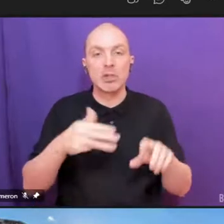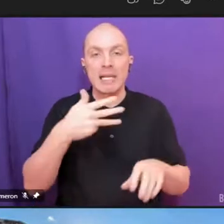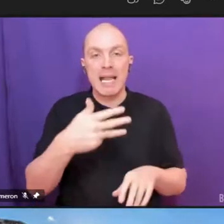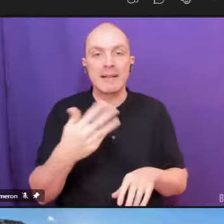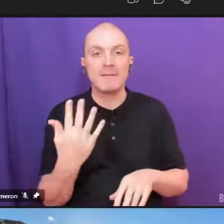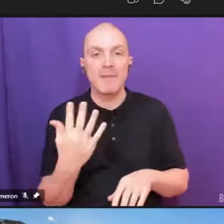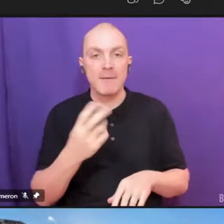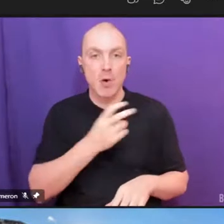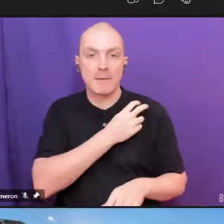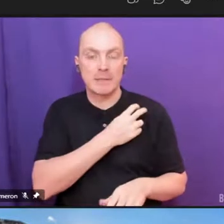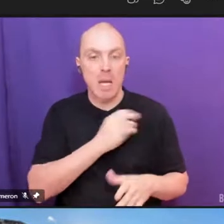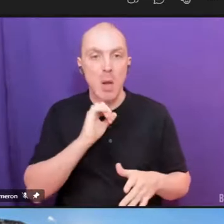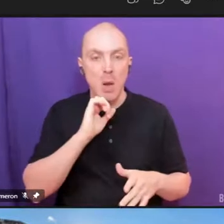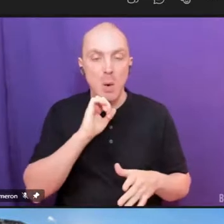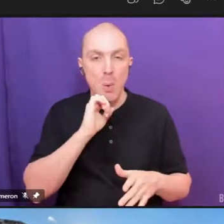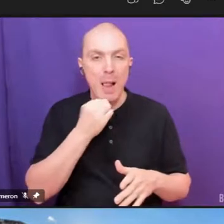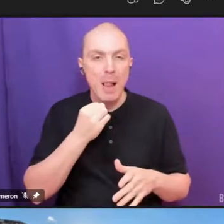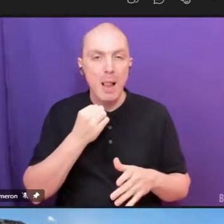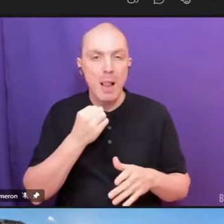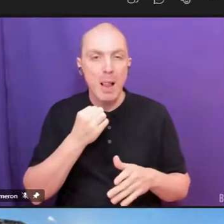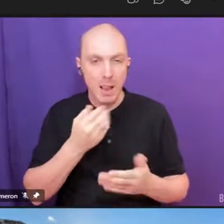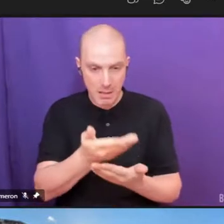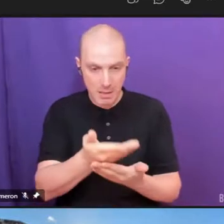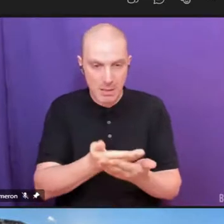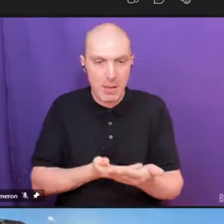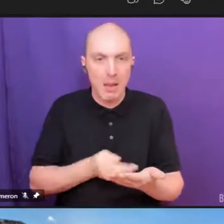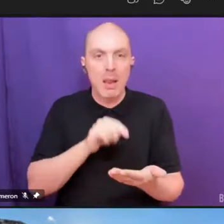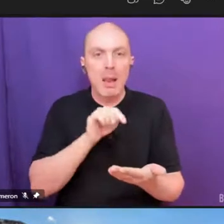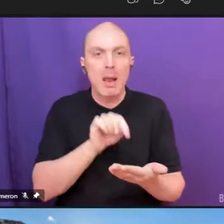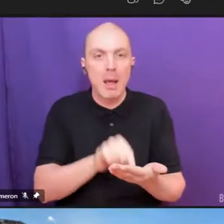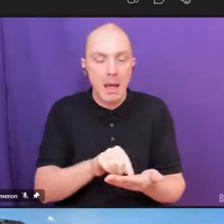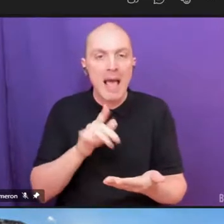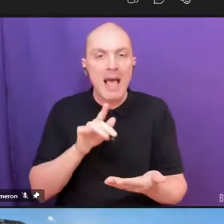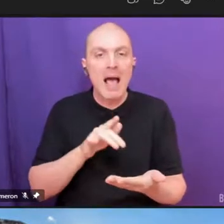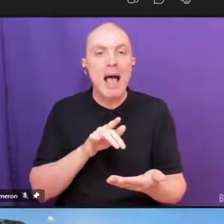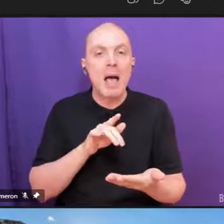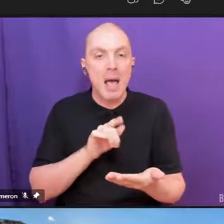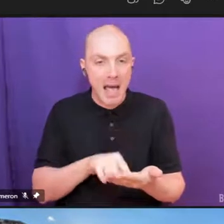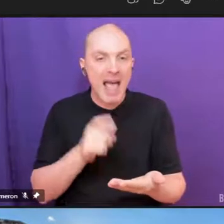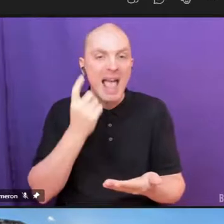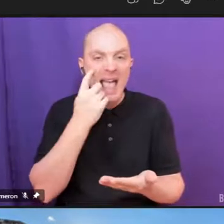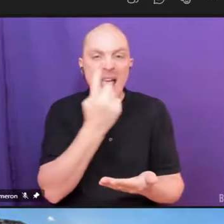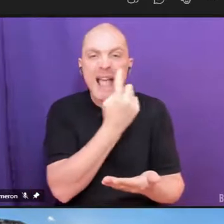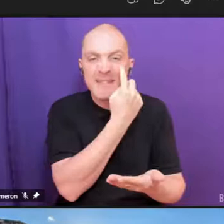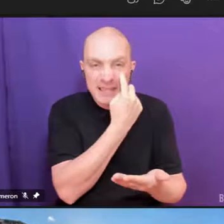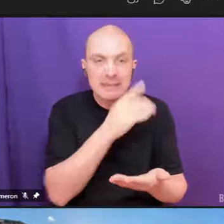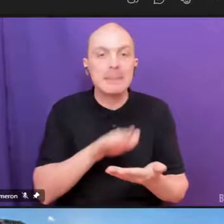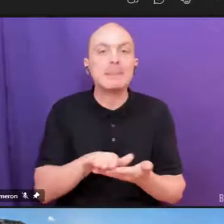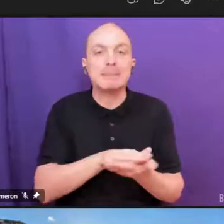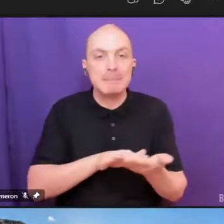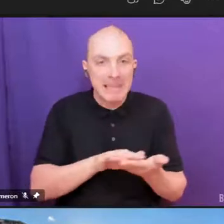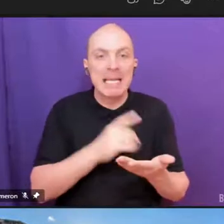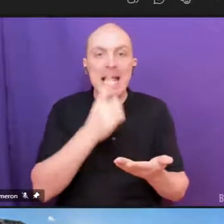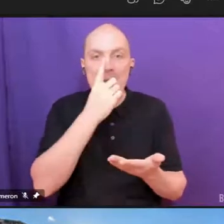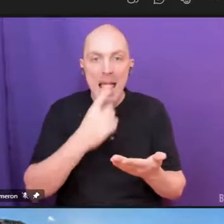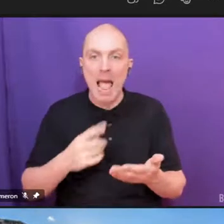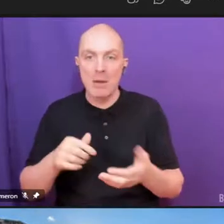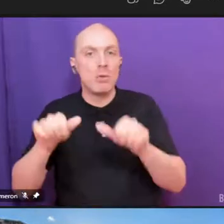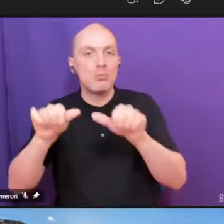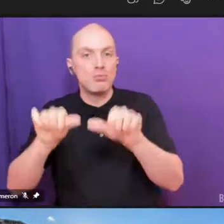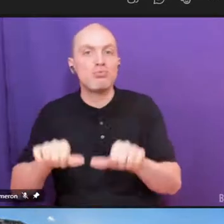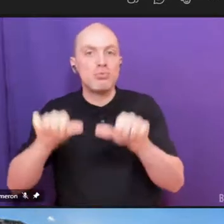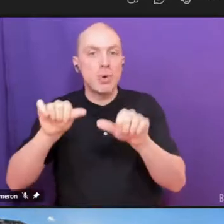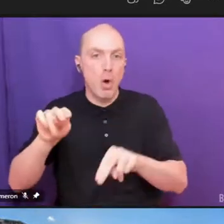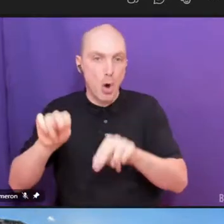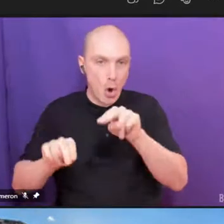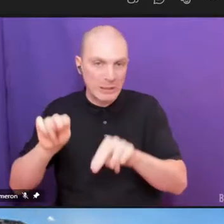us as part of the basket of audit evidence to allow us to conclude our audit. And there's nothing unusual in